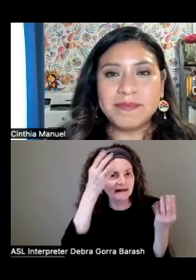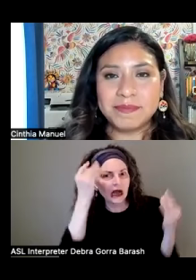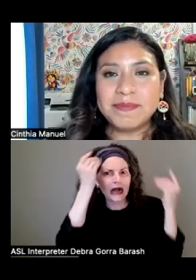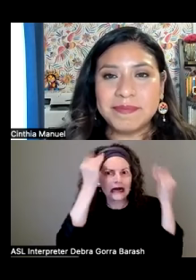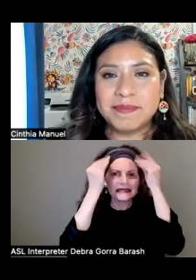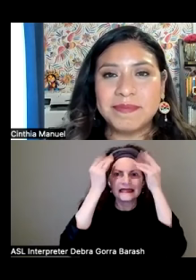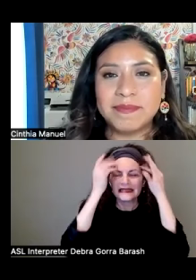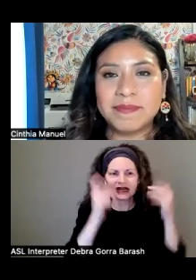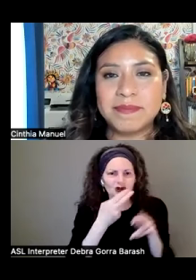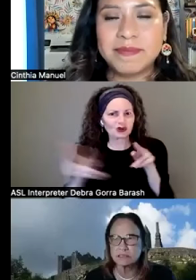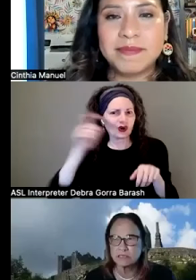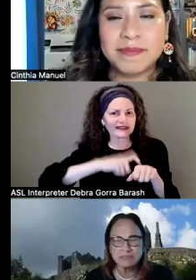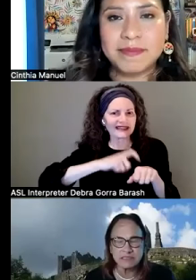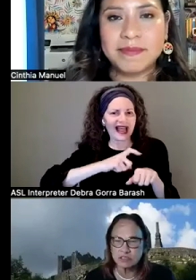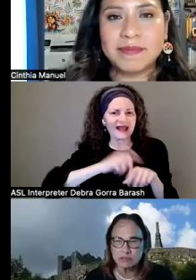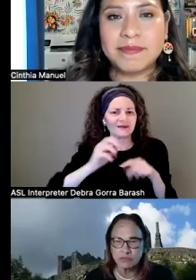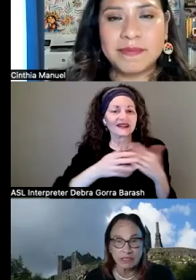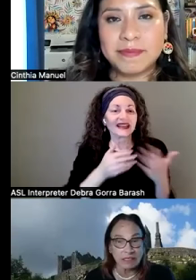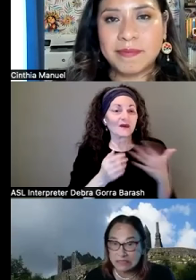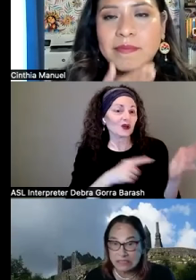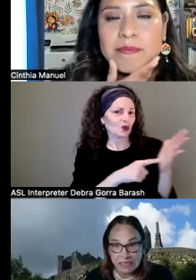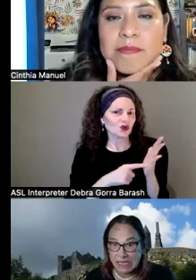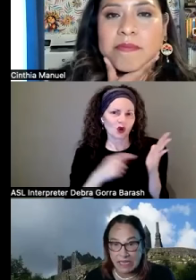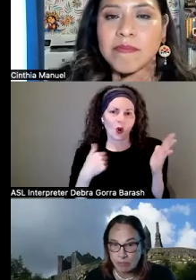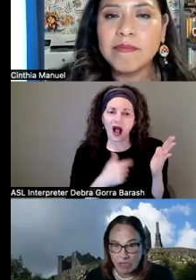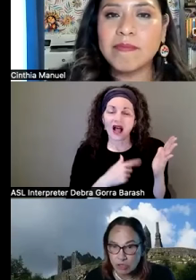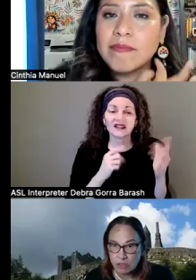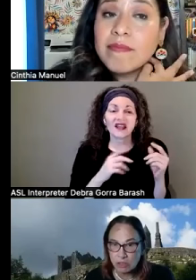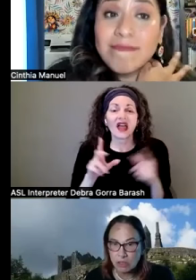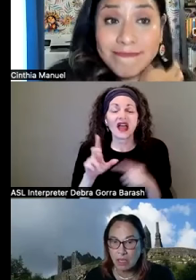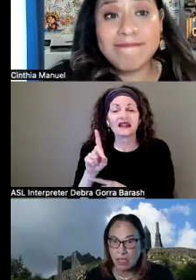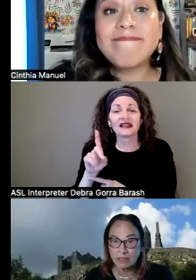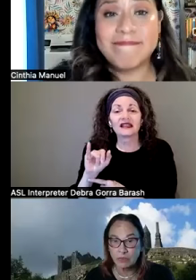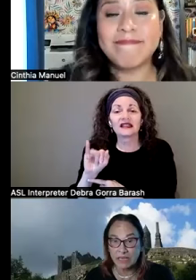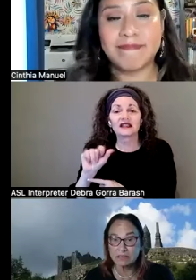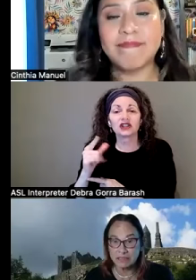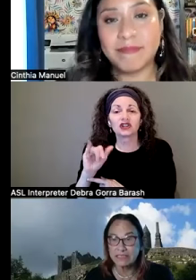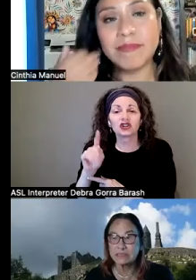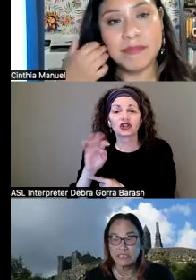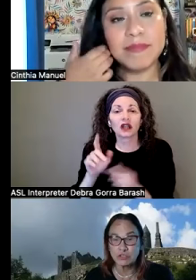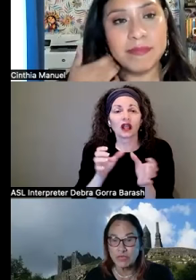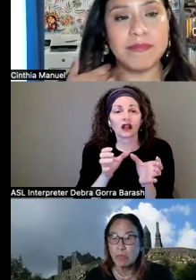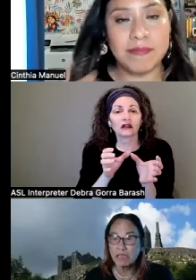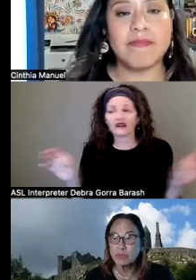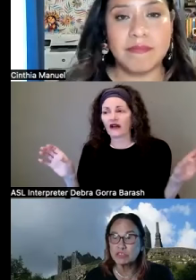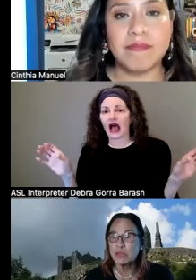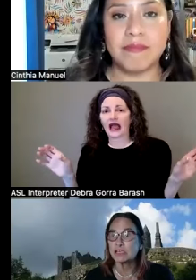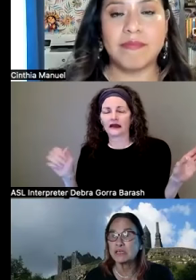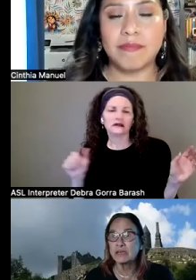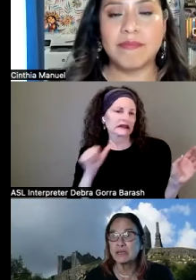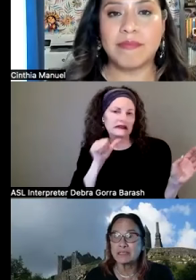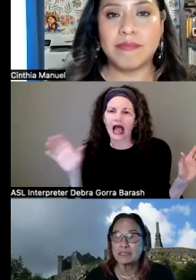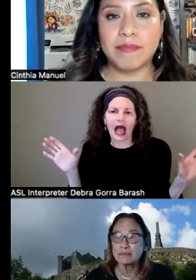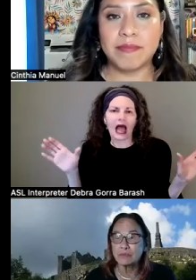time. I mean, showing us, that the digital divide isn't getting any better and that we actually need to be doing much, much